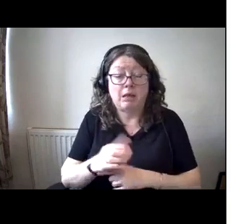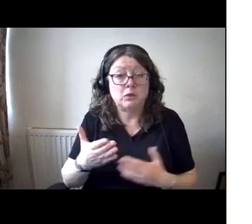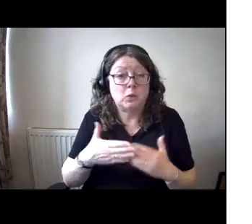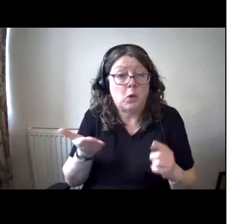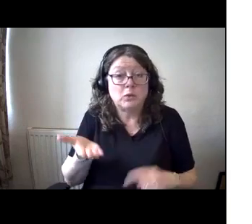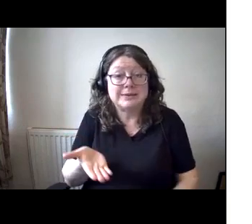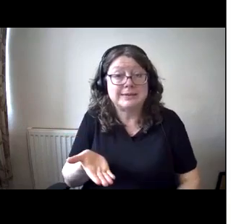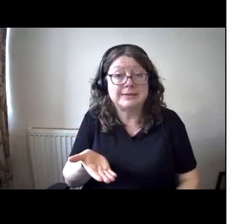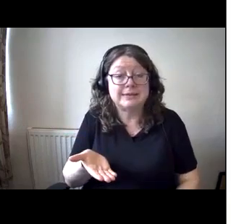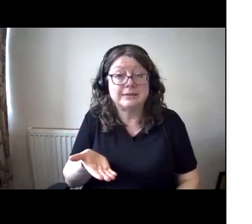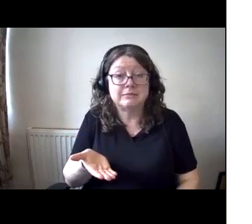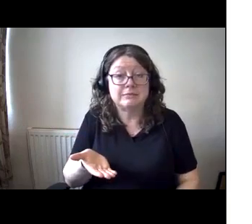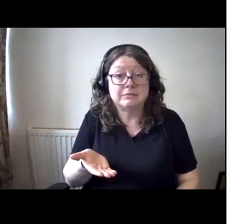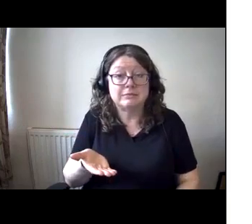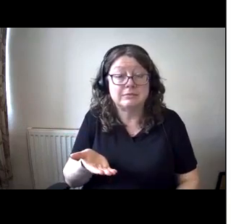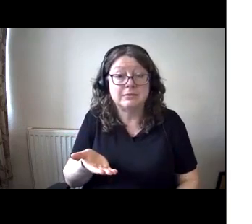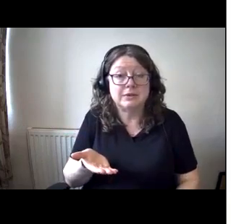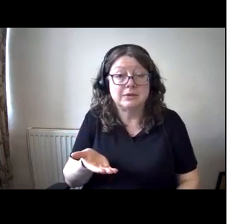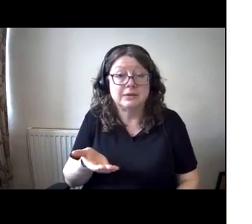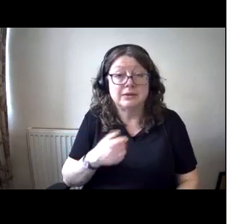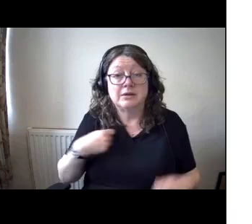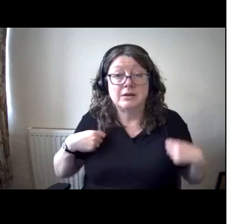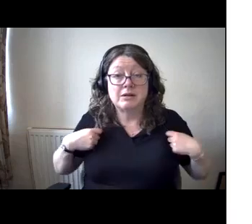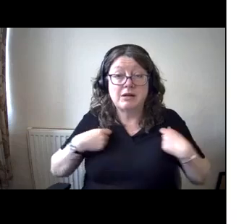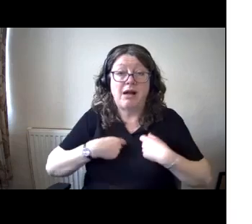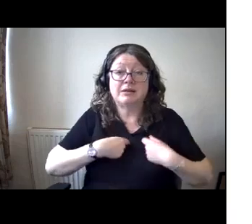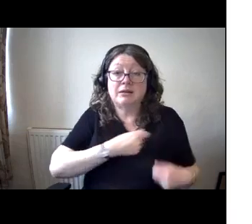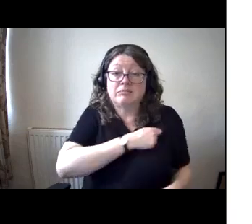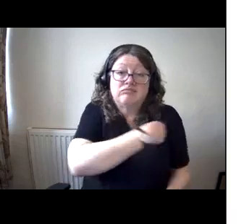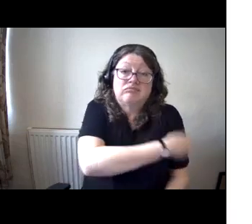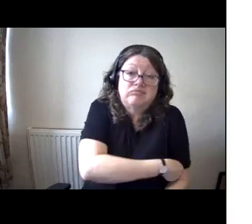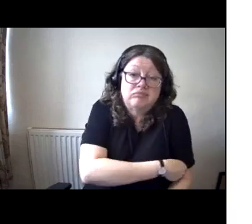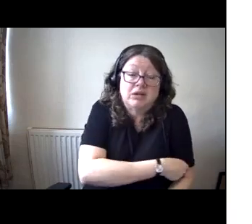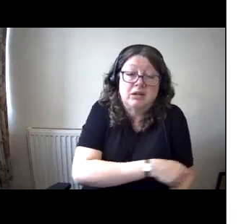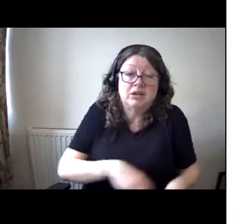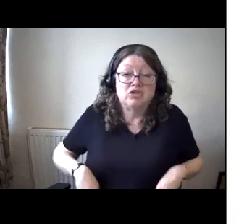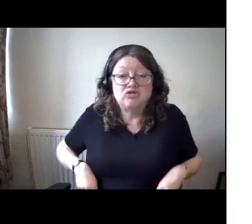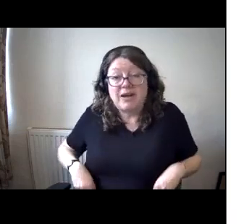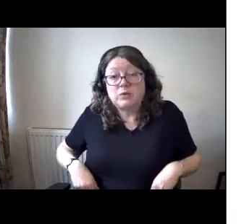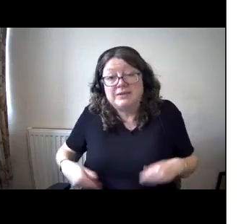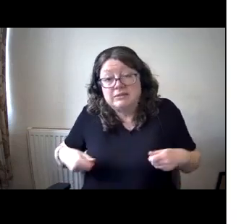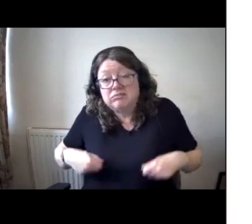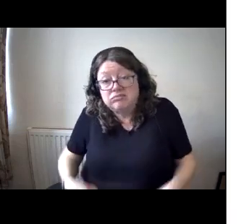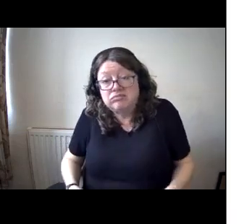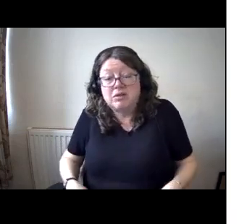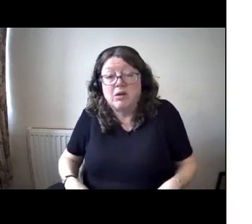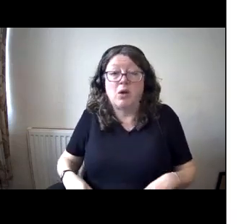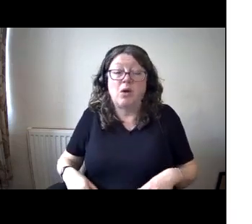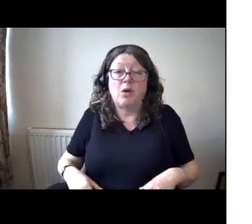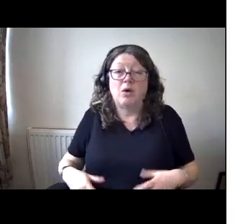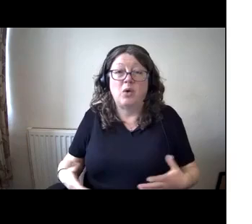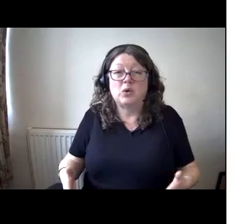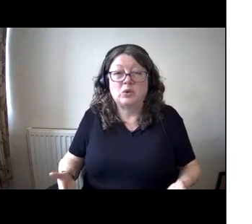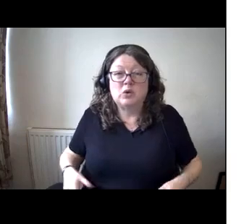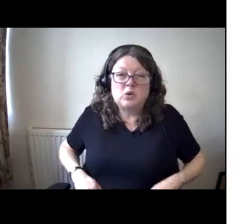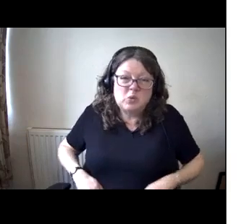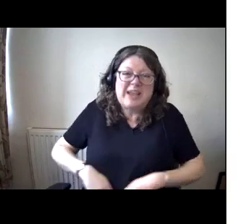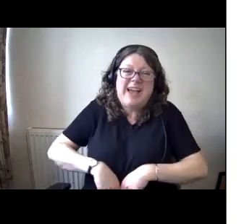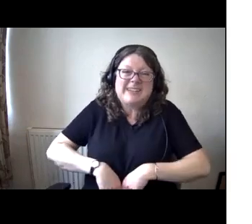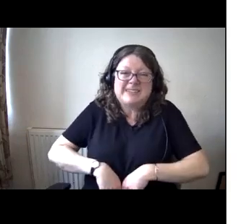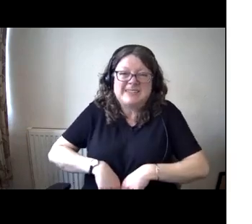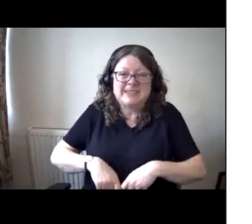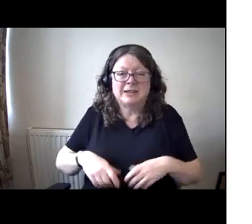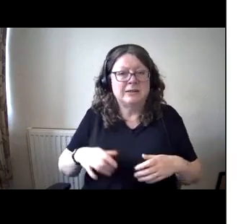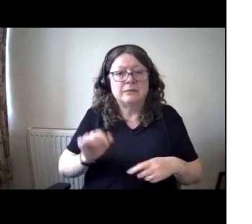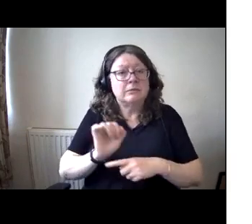cardigans halfway down their shoulders, you know, pants halfway down, or even pulled up those sort of Simon